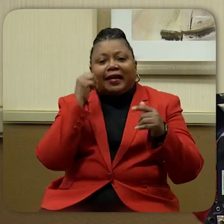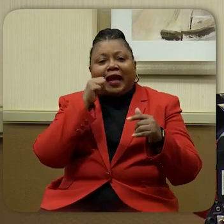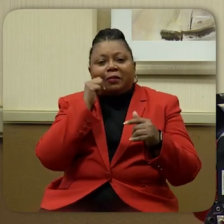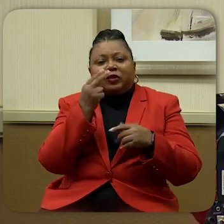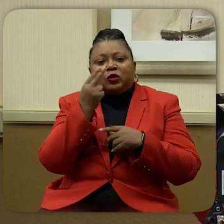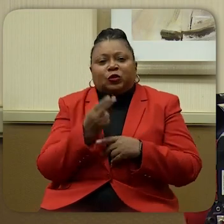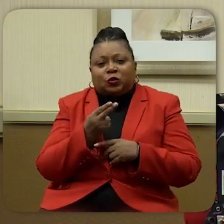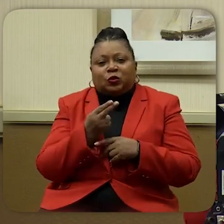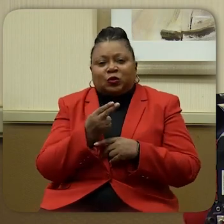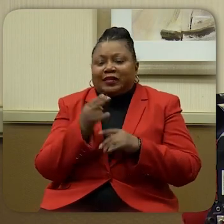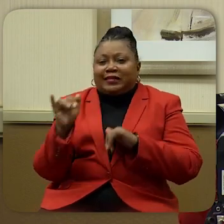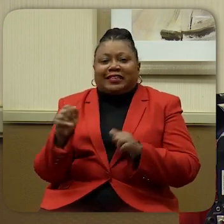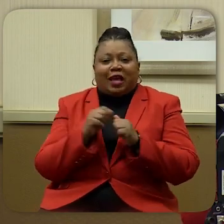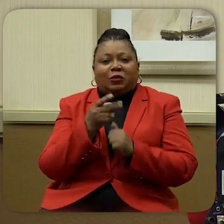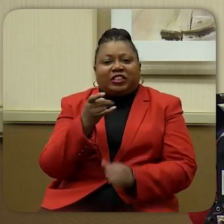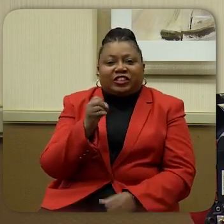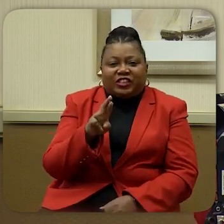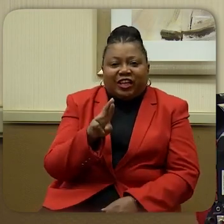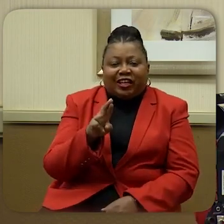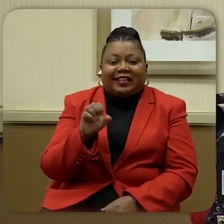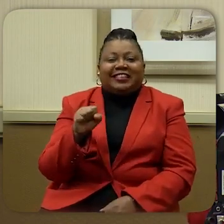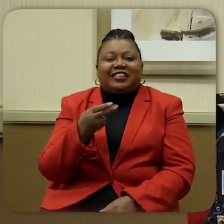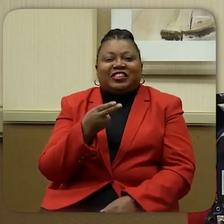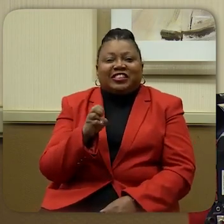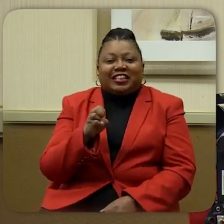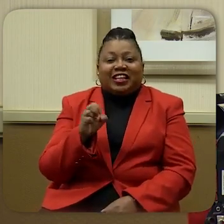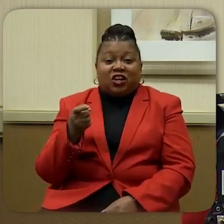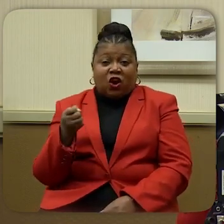used. Same with she and her.